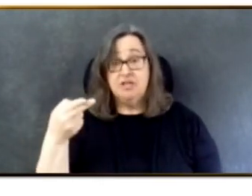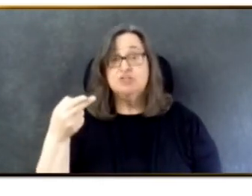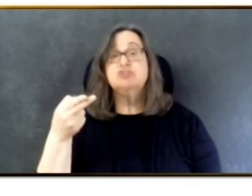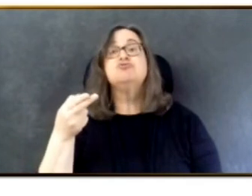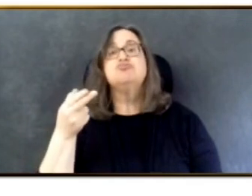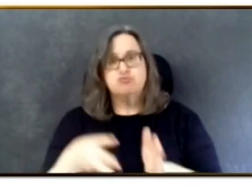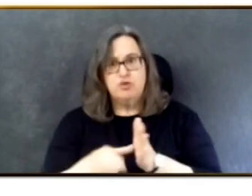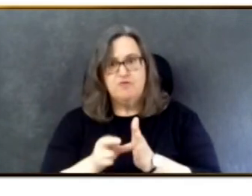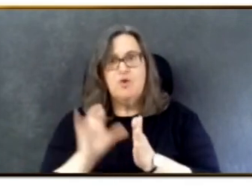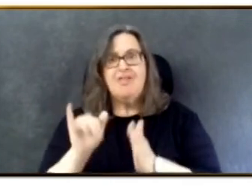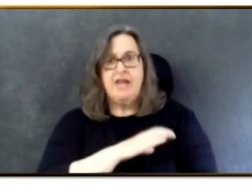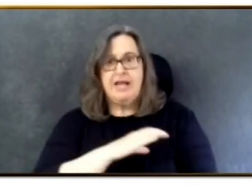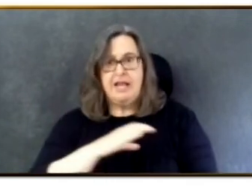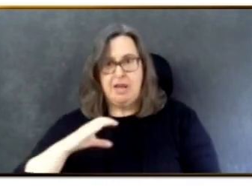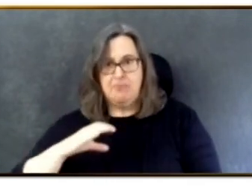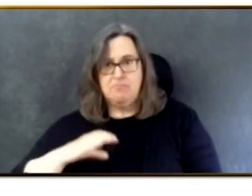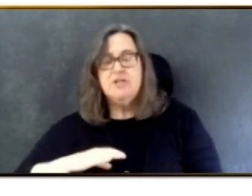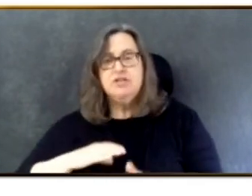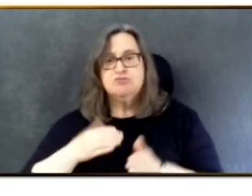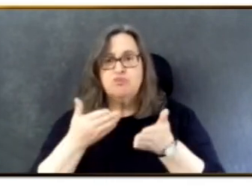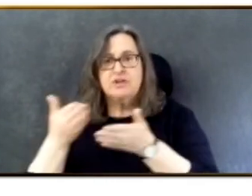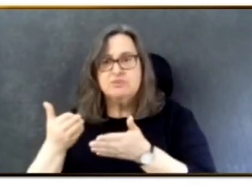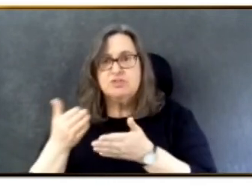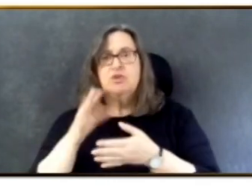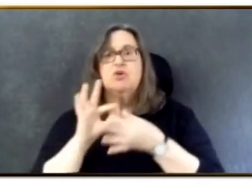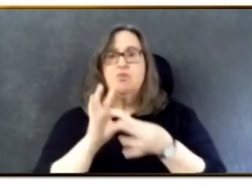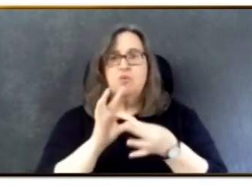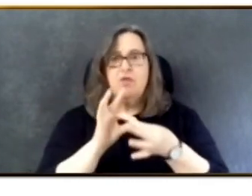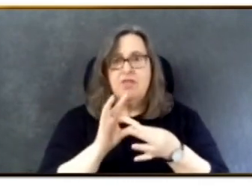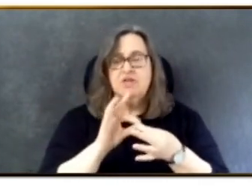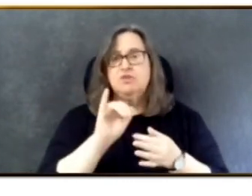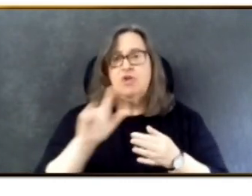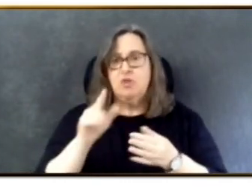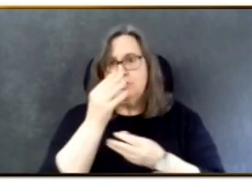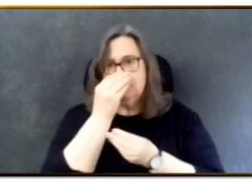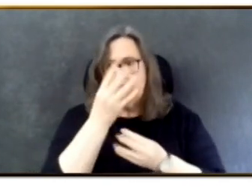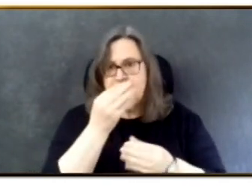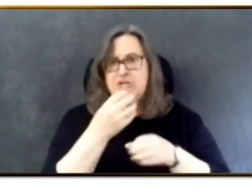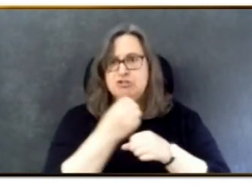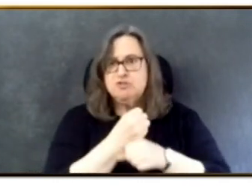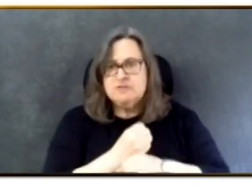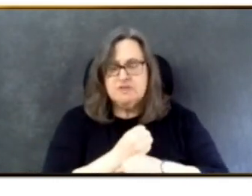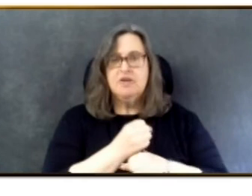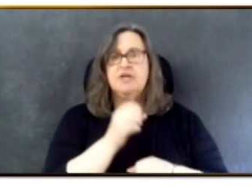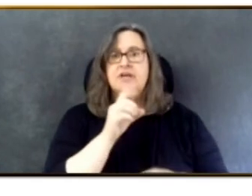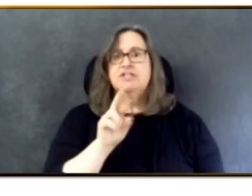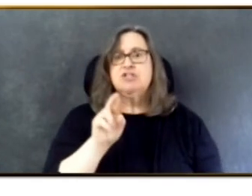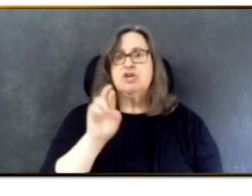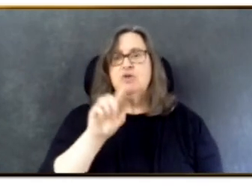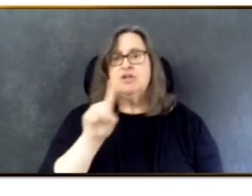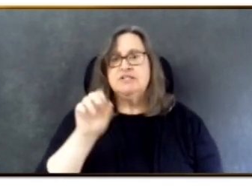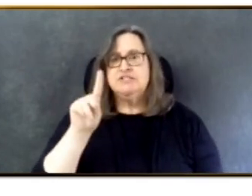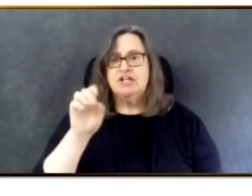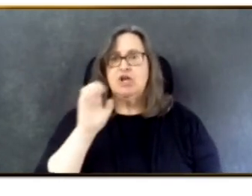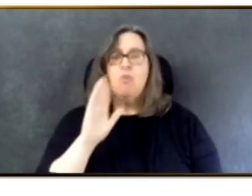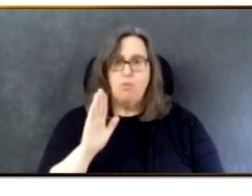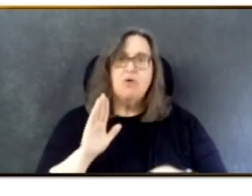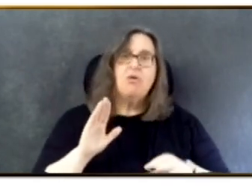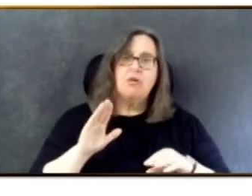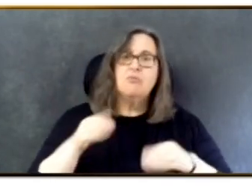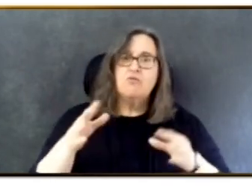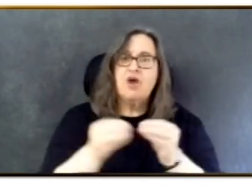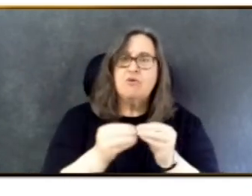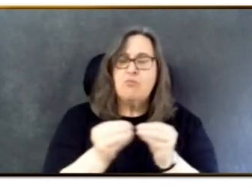in the context of Illinois' data, and Dr. Ezike and I will provide a further update in the new year on what the coming